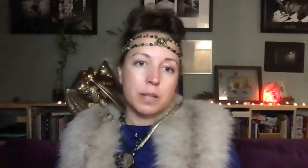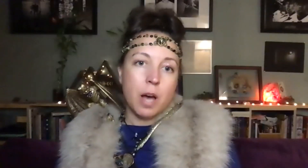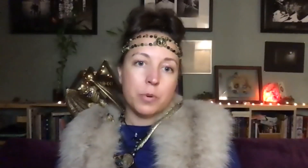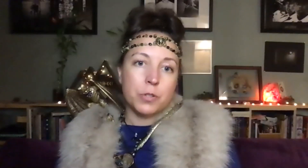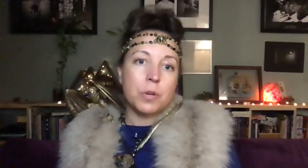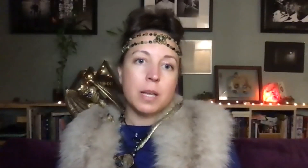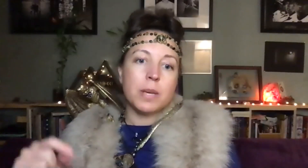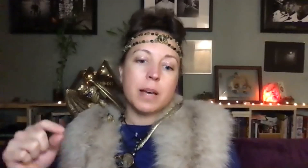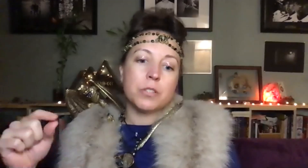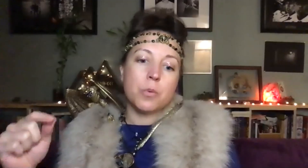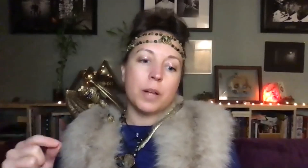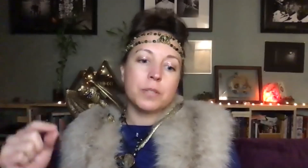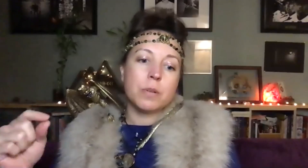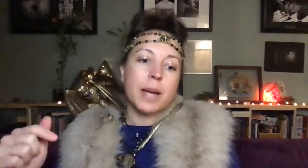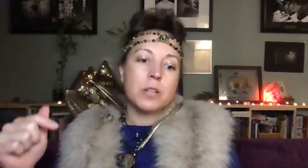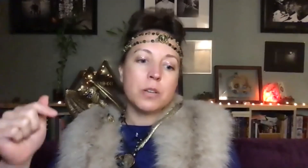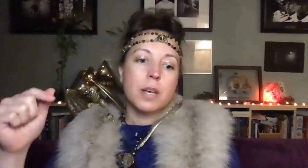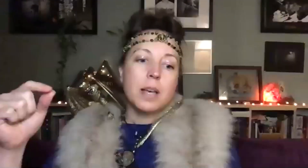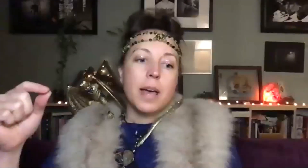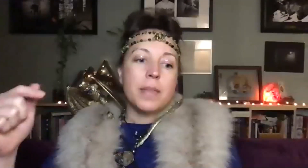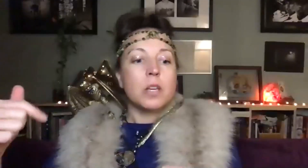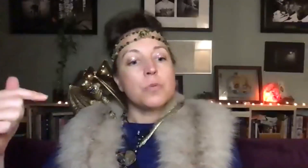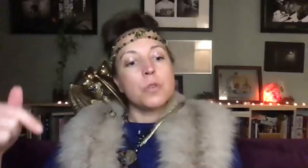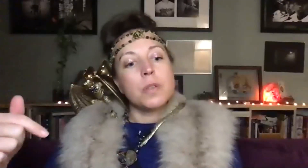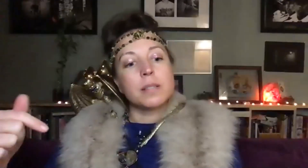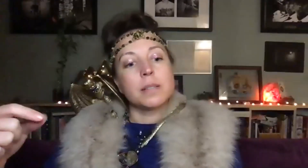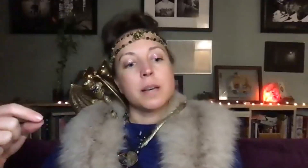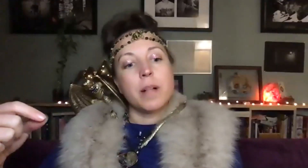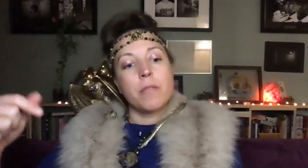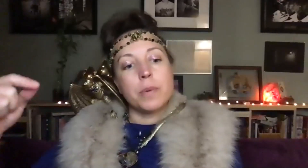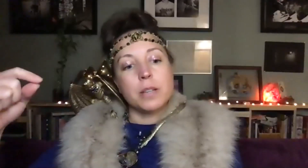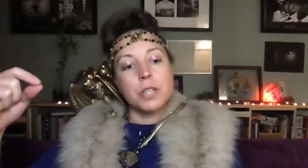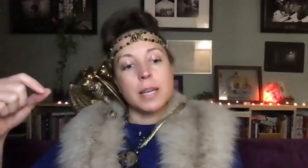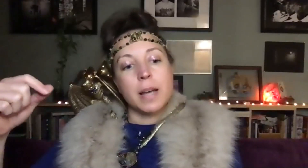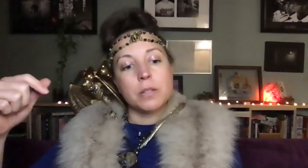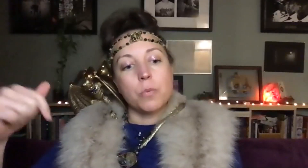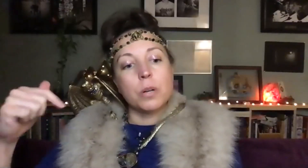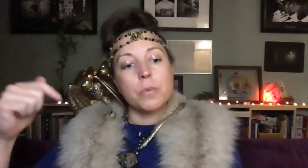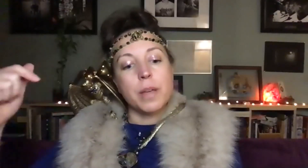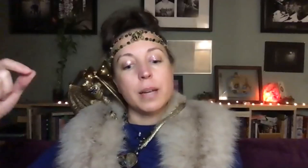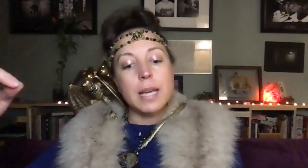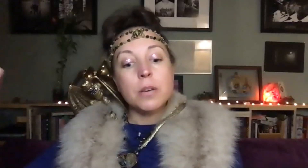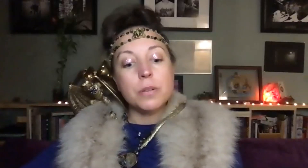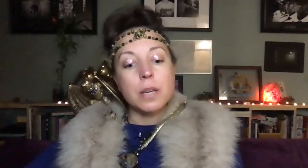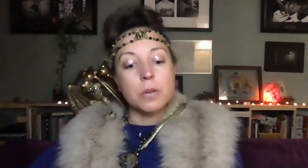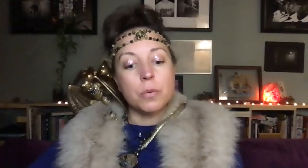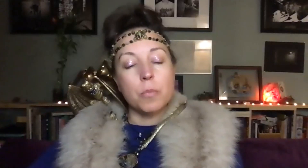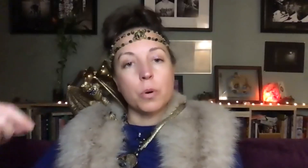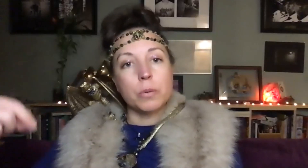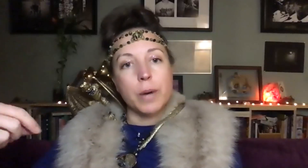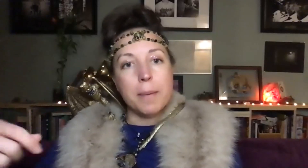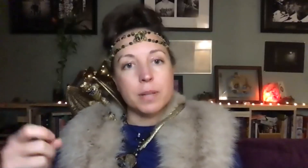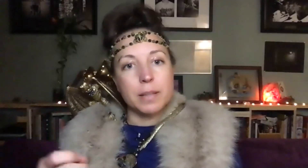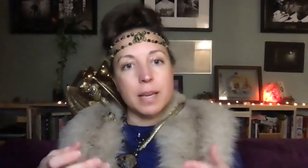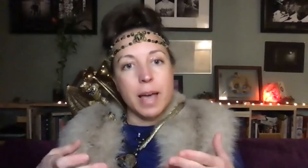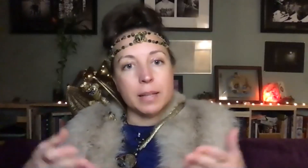option and the opportunity because she wants to remind you, and that you knew this on some level, because she can actually work with and heal you